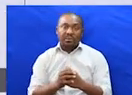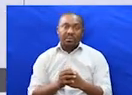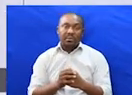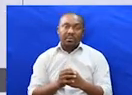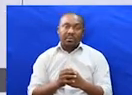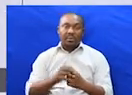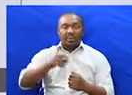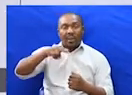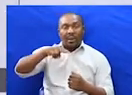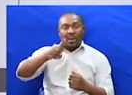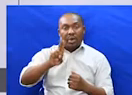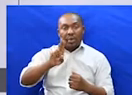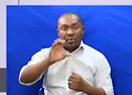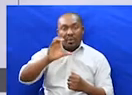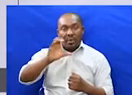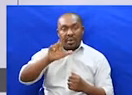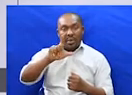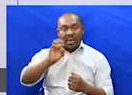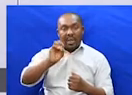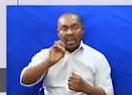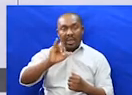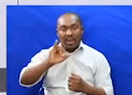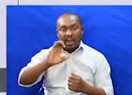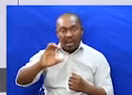of nucleic acids.